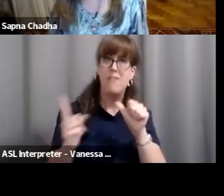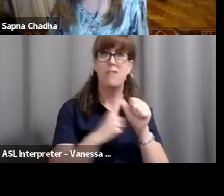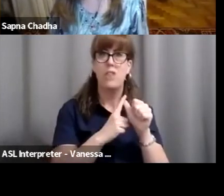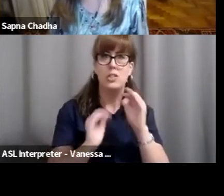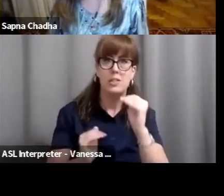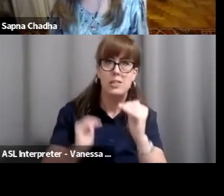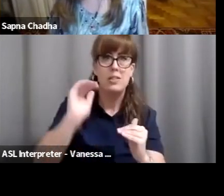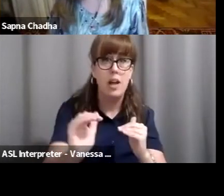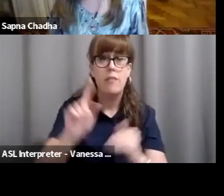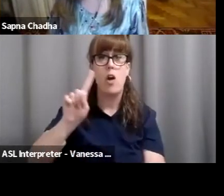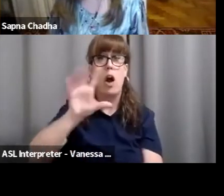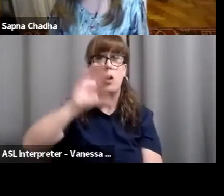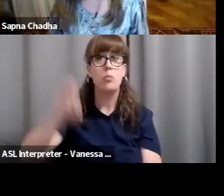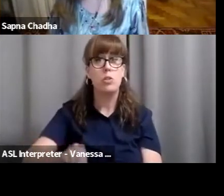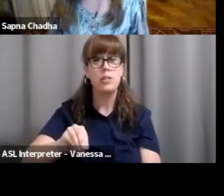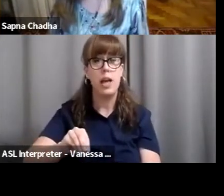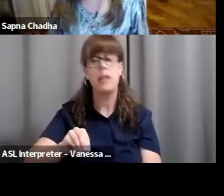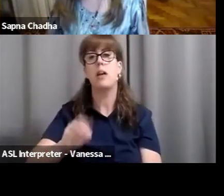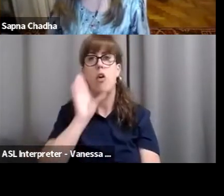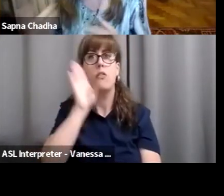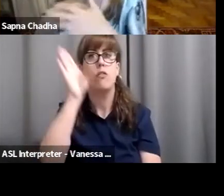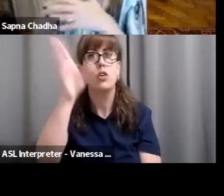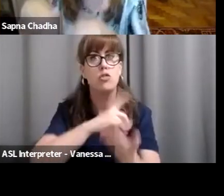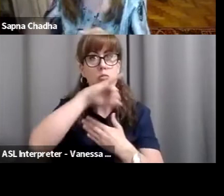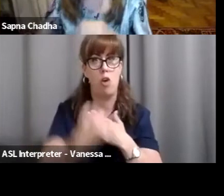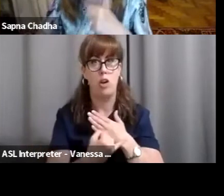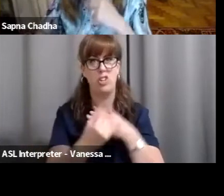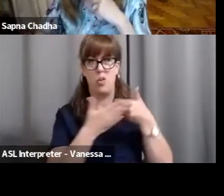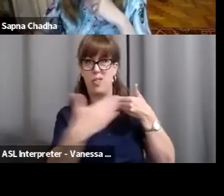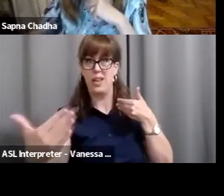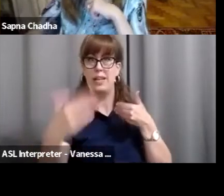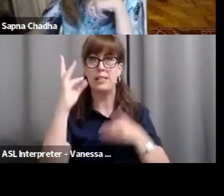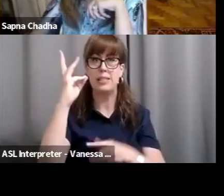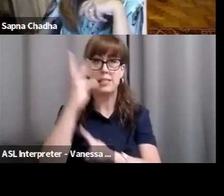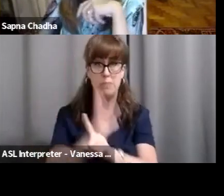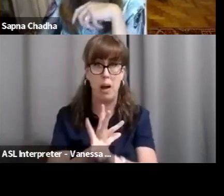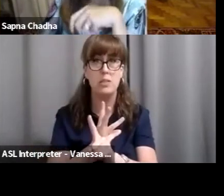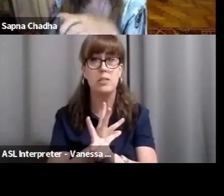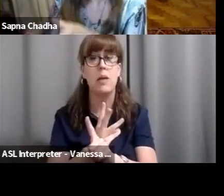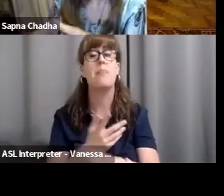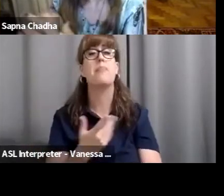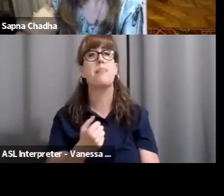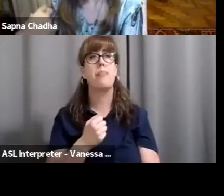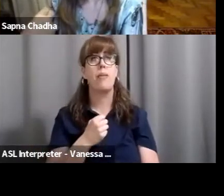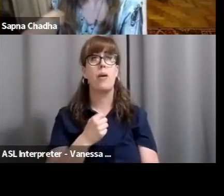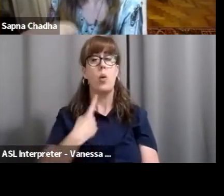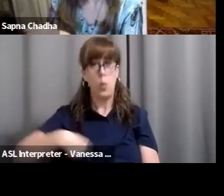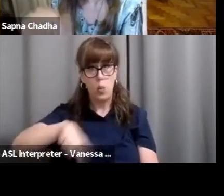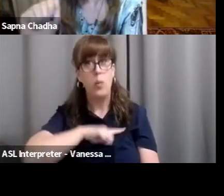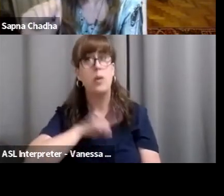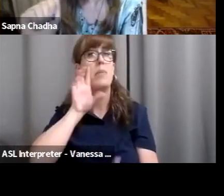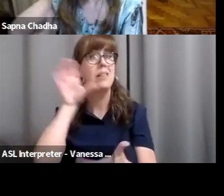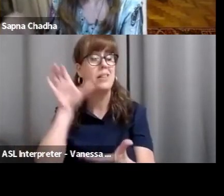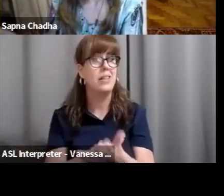our upcoming projects over the next 6 months. And we believe this is an important stepping stone